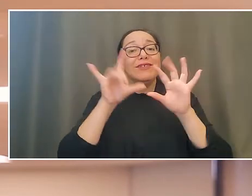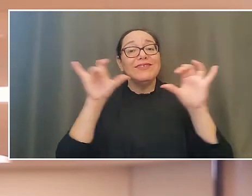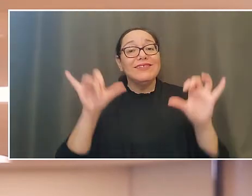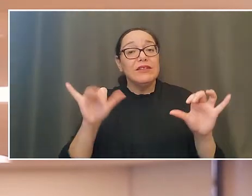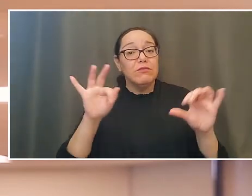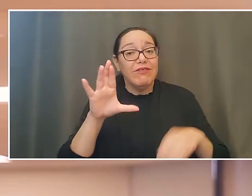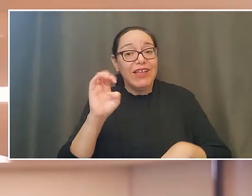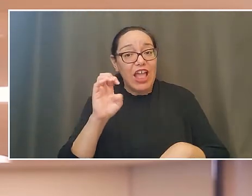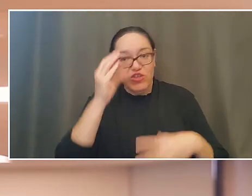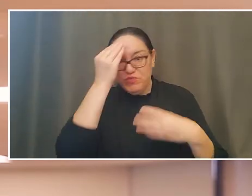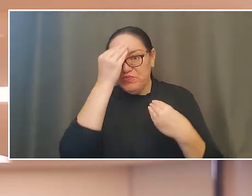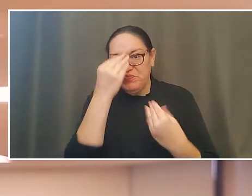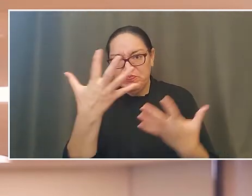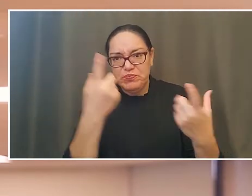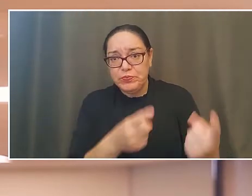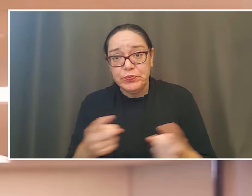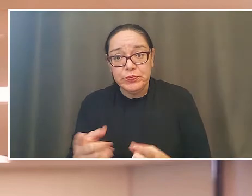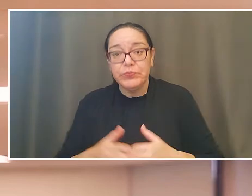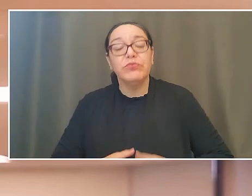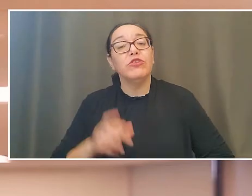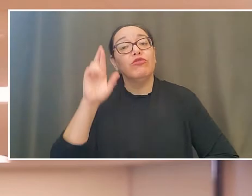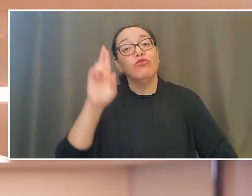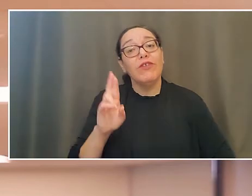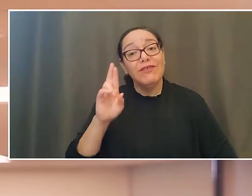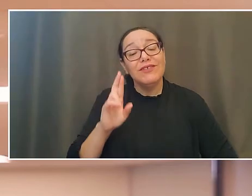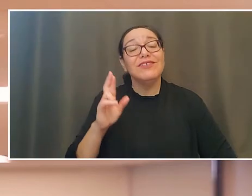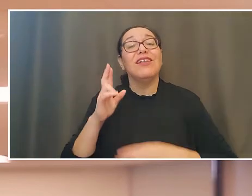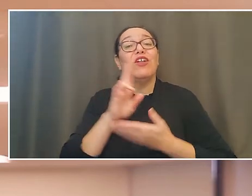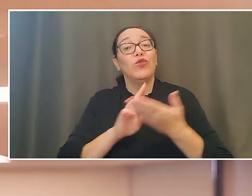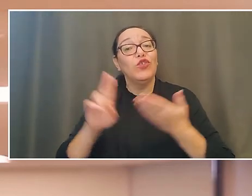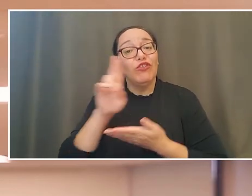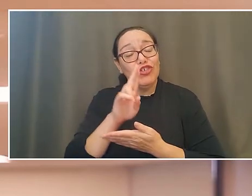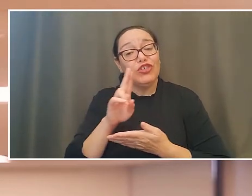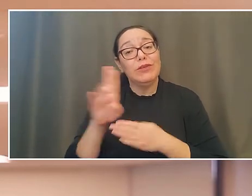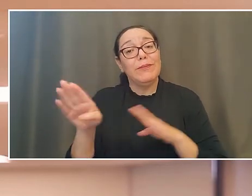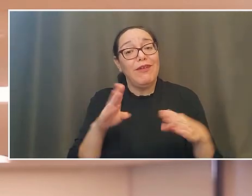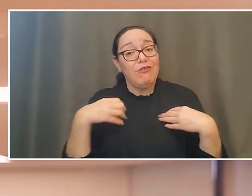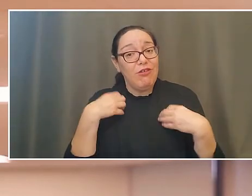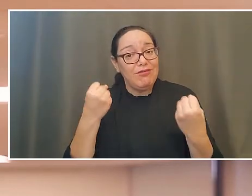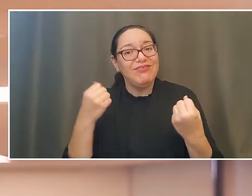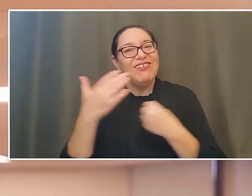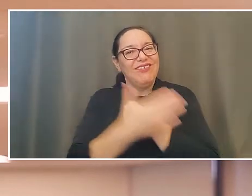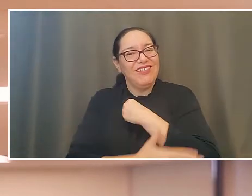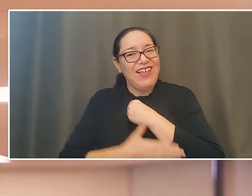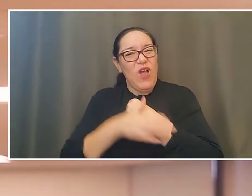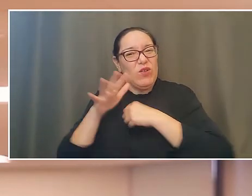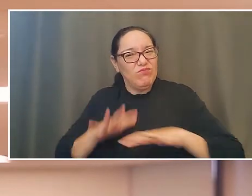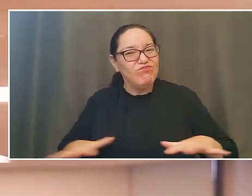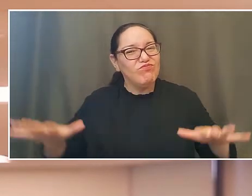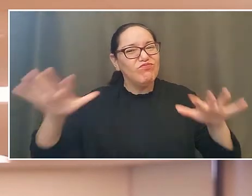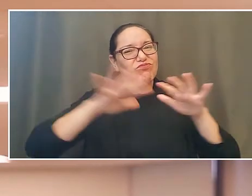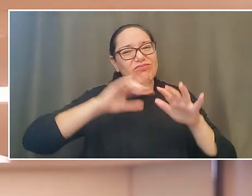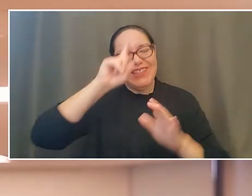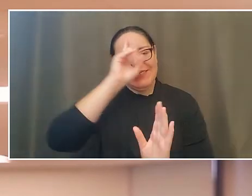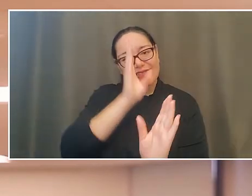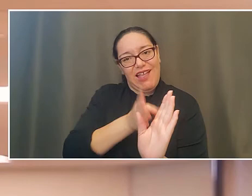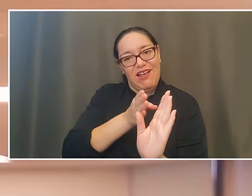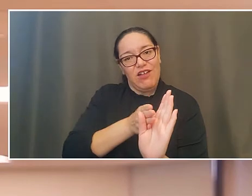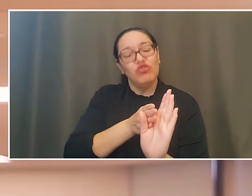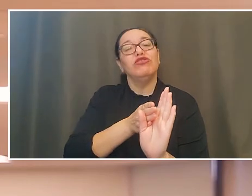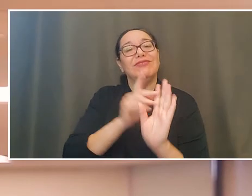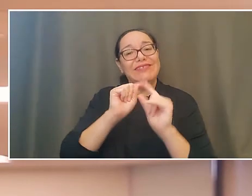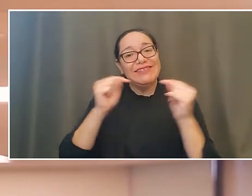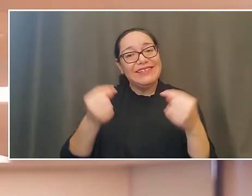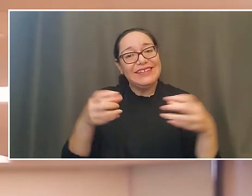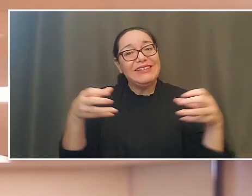Riverside University Behavioral Health has a county-wide psychiatric mobile crisis teams that respond to urgent